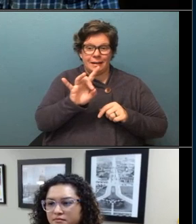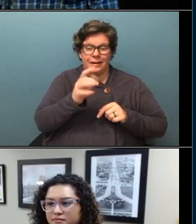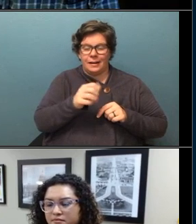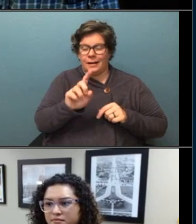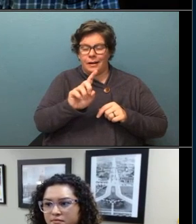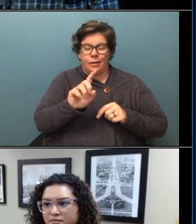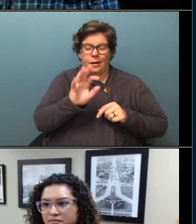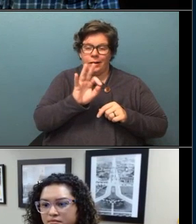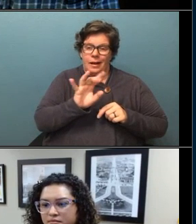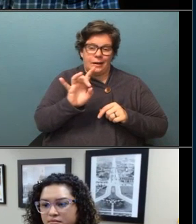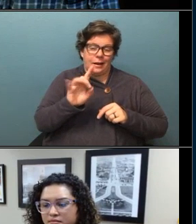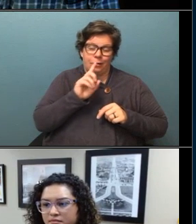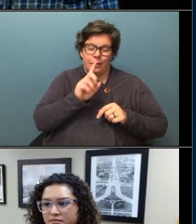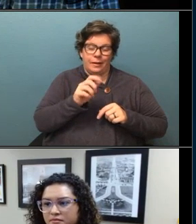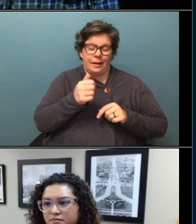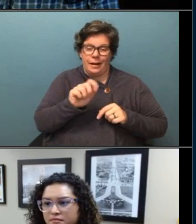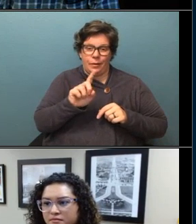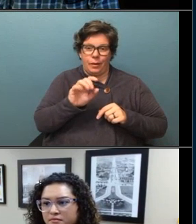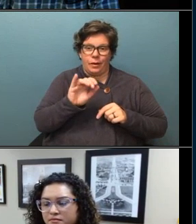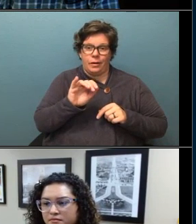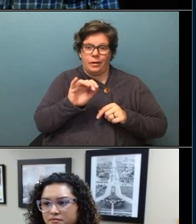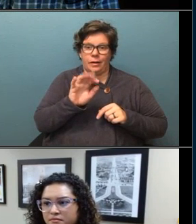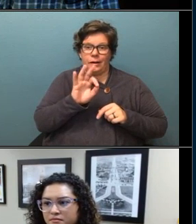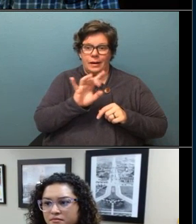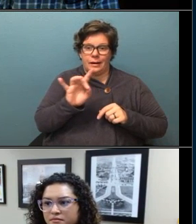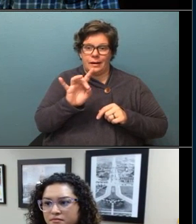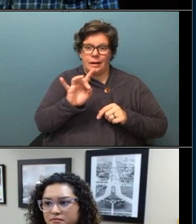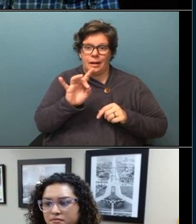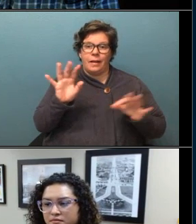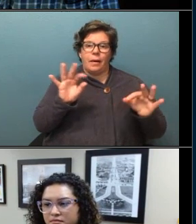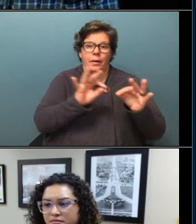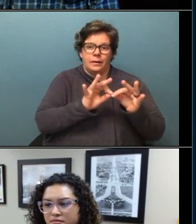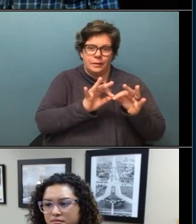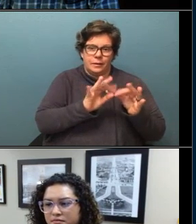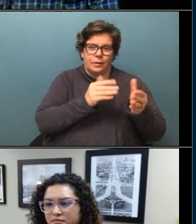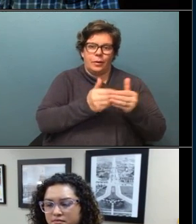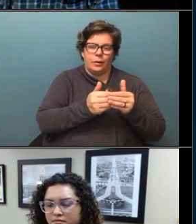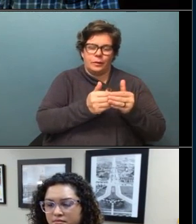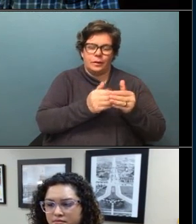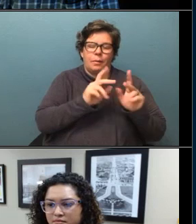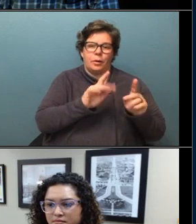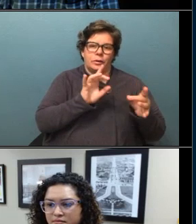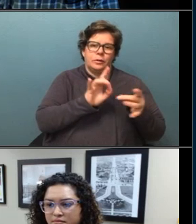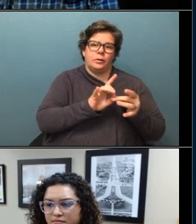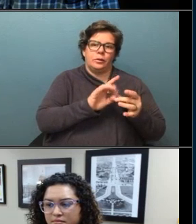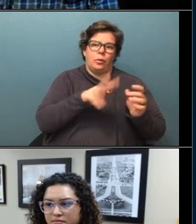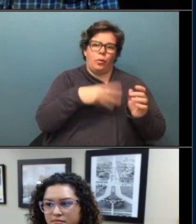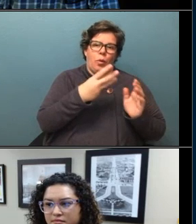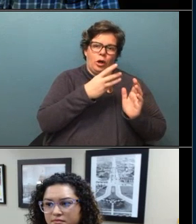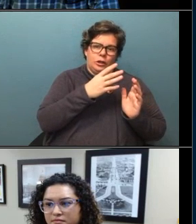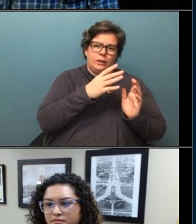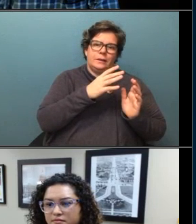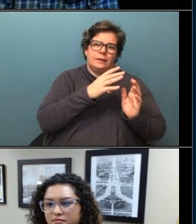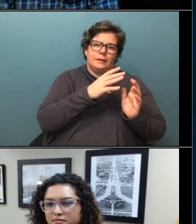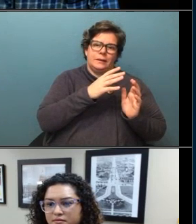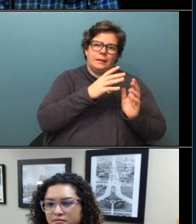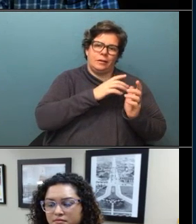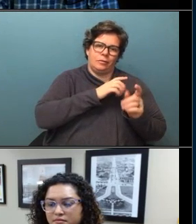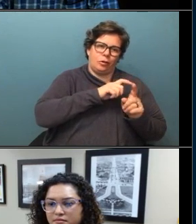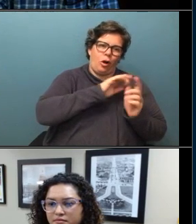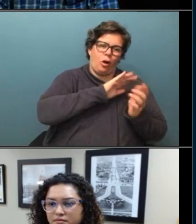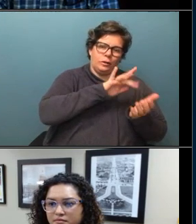in Idaho. They will be routed by their area code. So in that example, a person would be routed to a crisis call center in